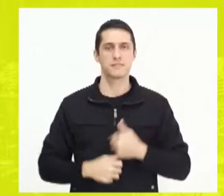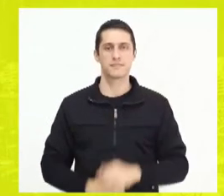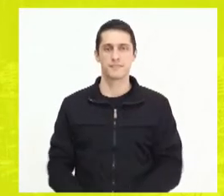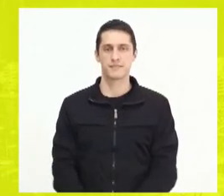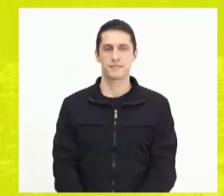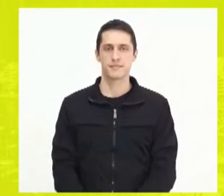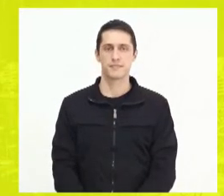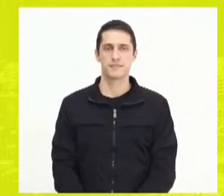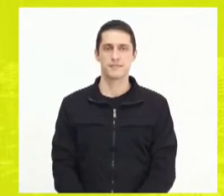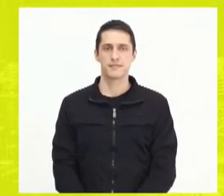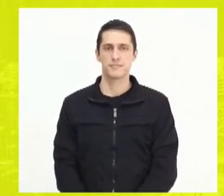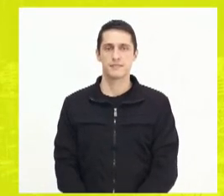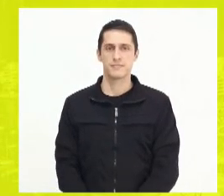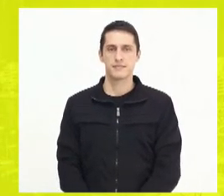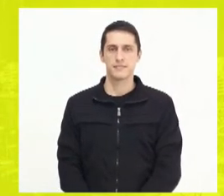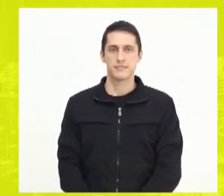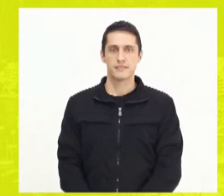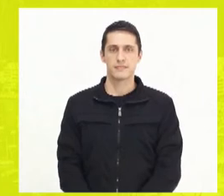contribution